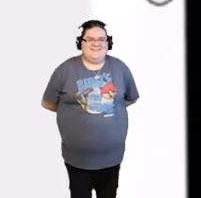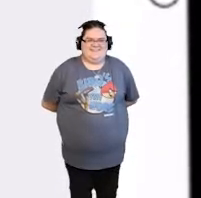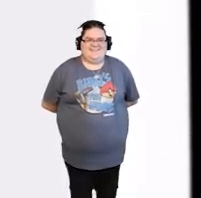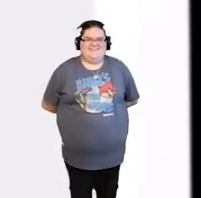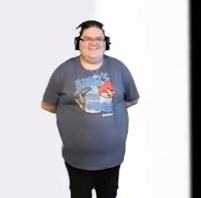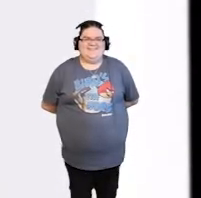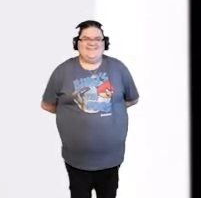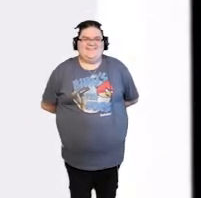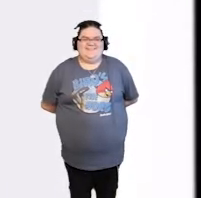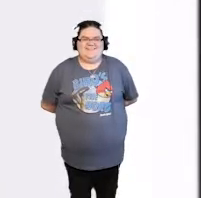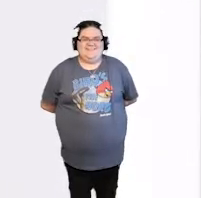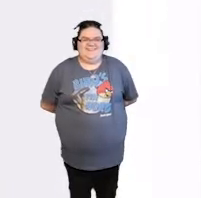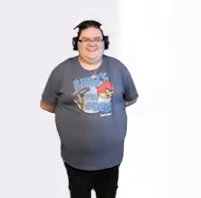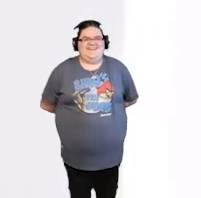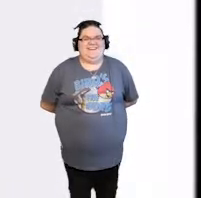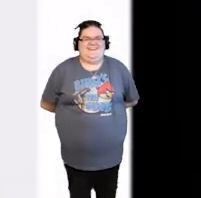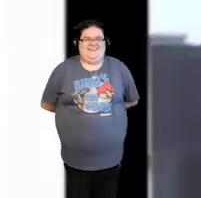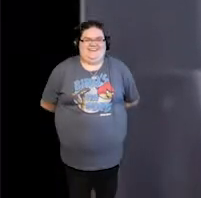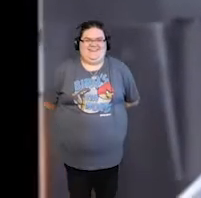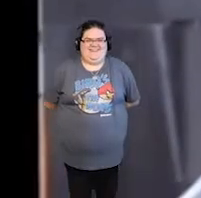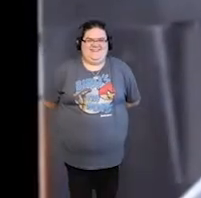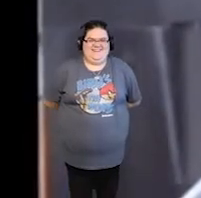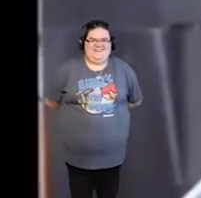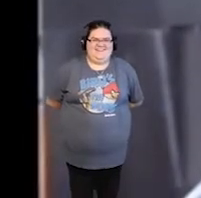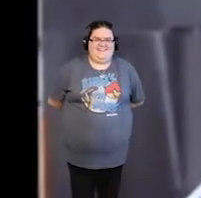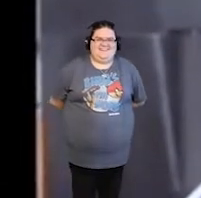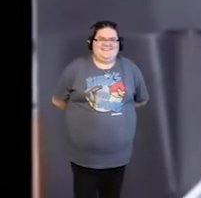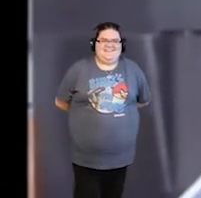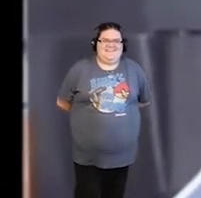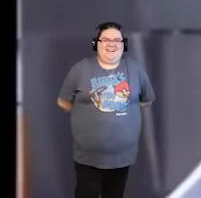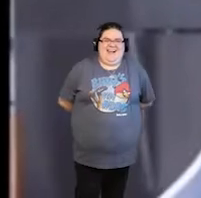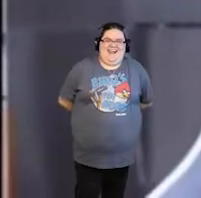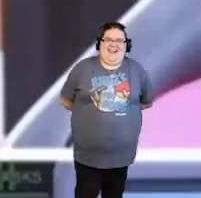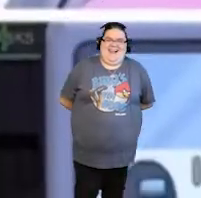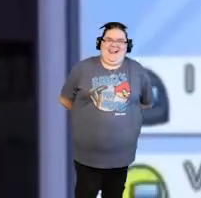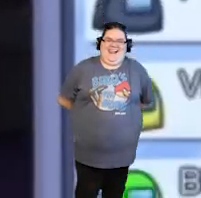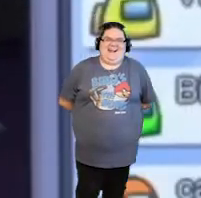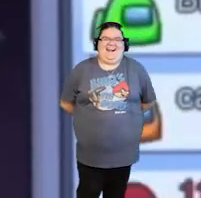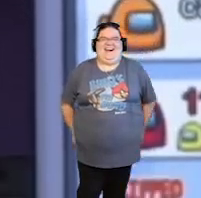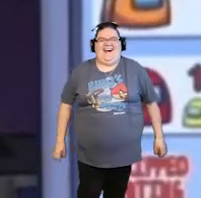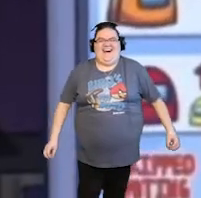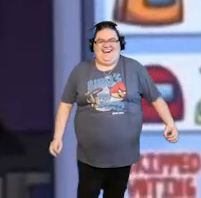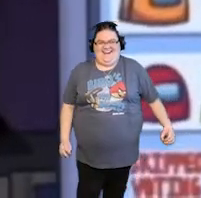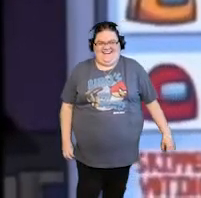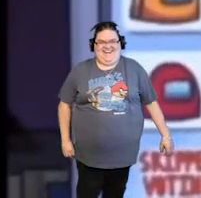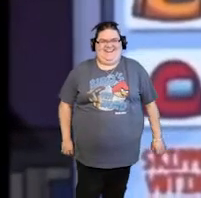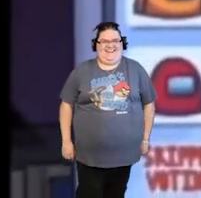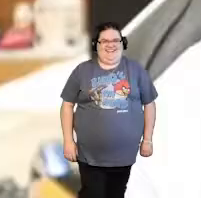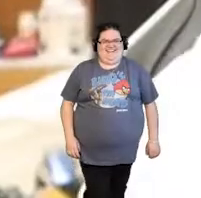Simon finally admits K. Simon is real. Well, Simon, vote for your girlfriend, fam.